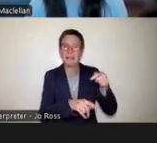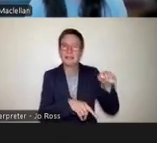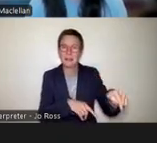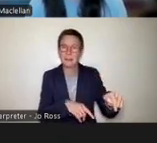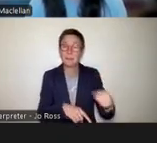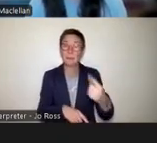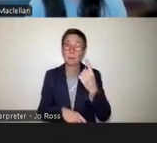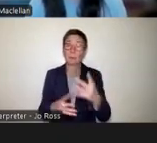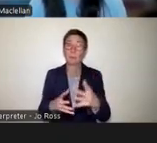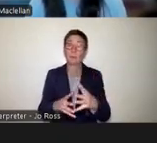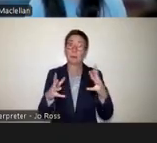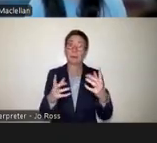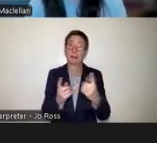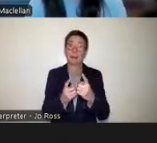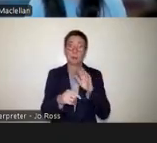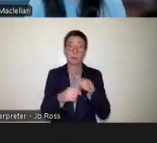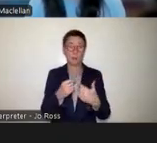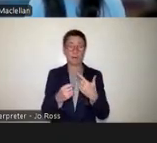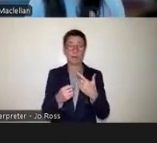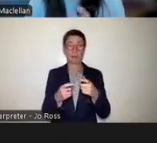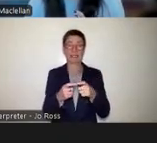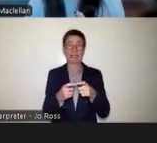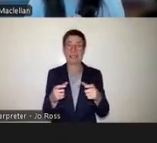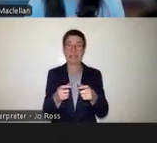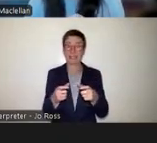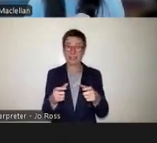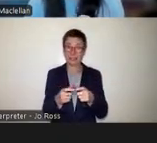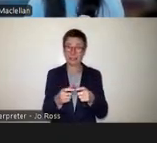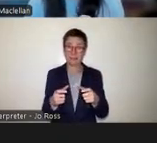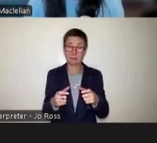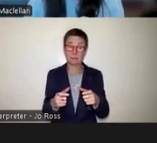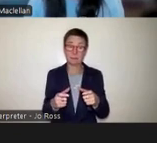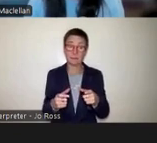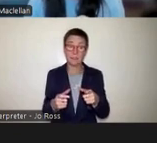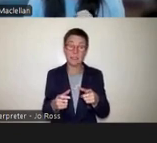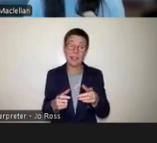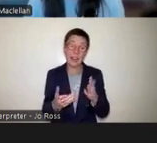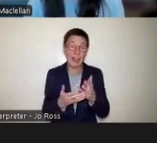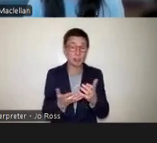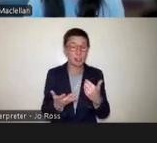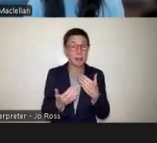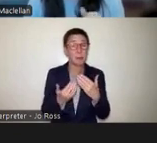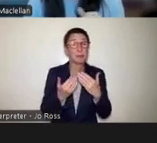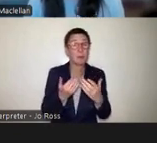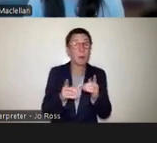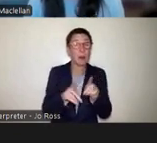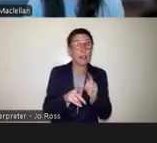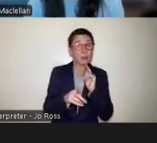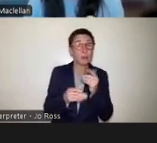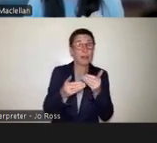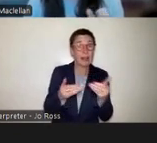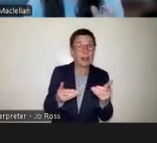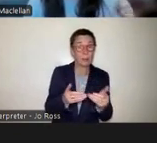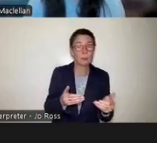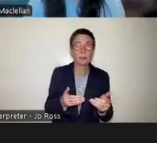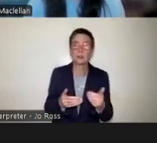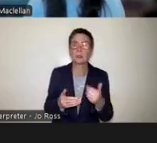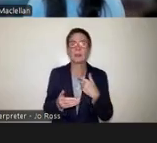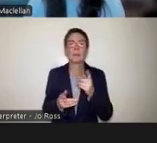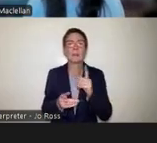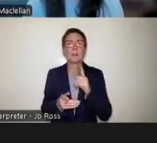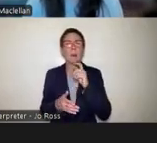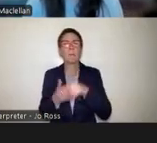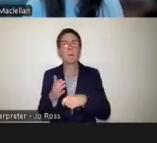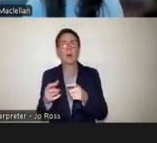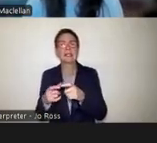things was around ticketing, and actually, when it came down to it, was probably the wording of it. So previously there was a seasonal pass. So when you bought a ticket,